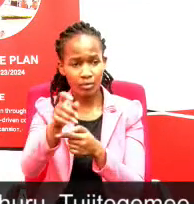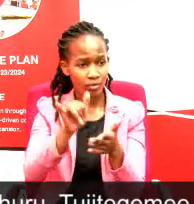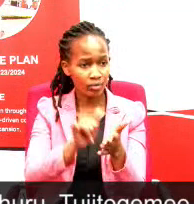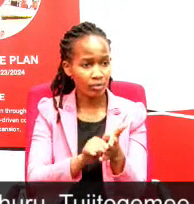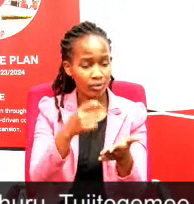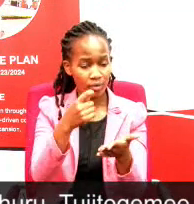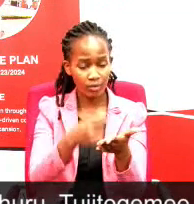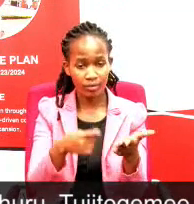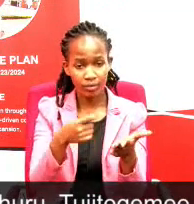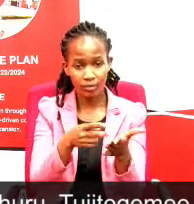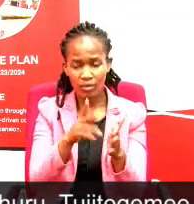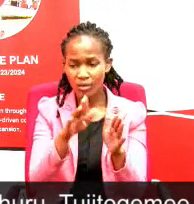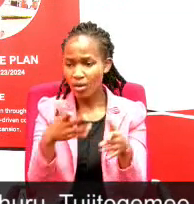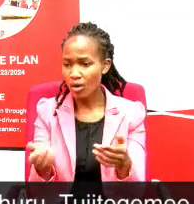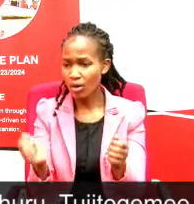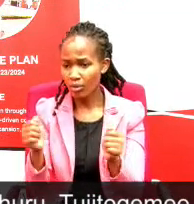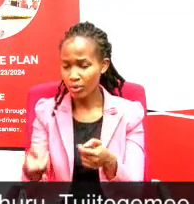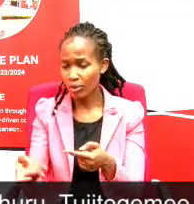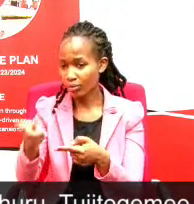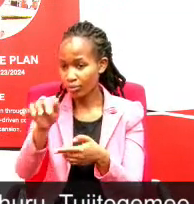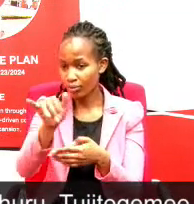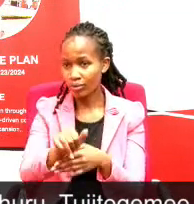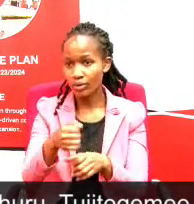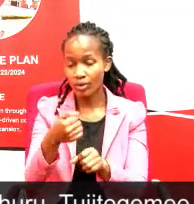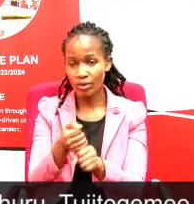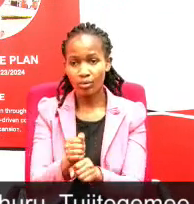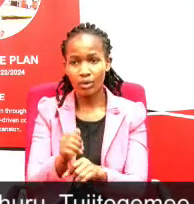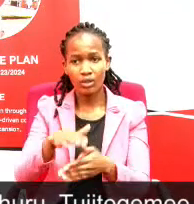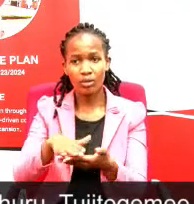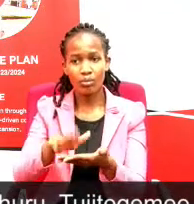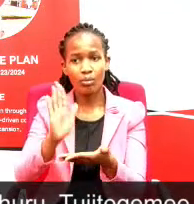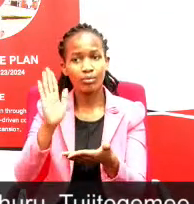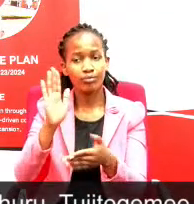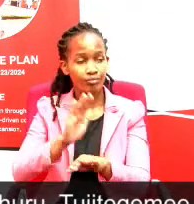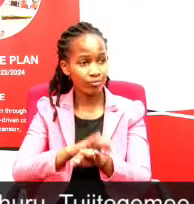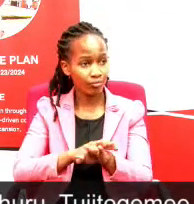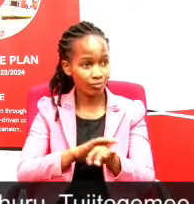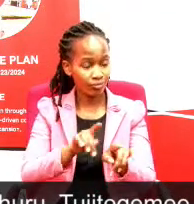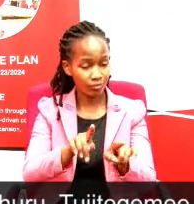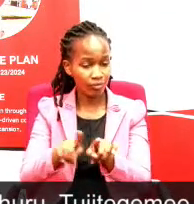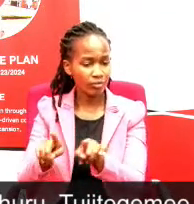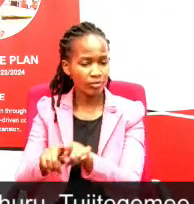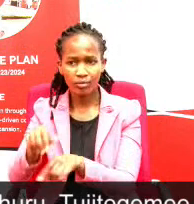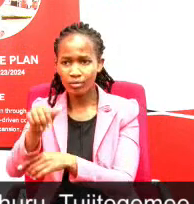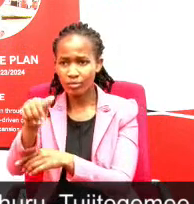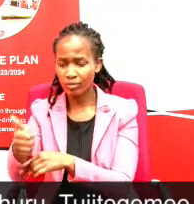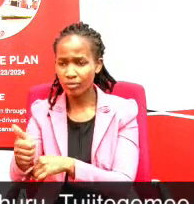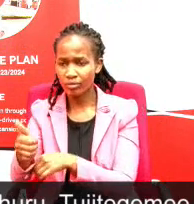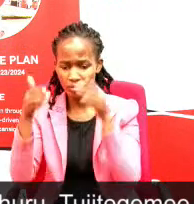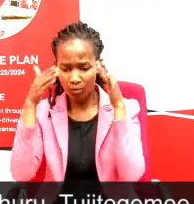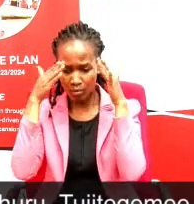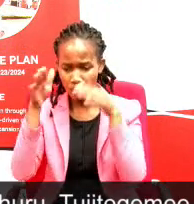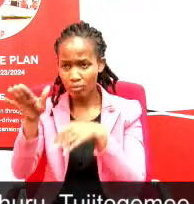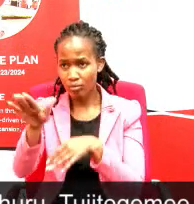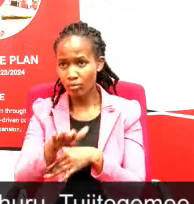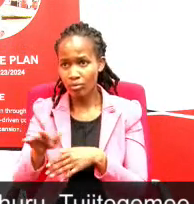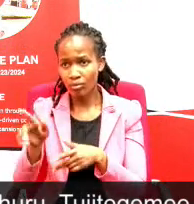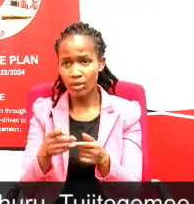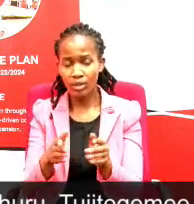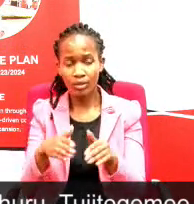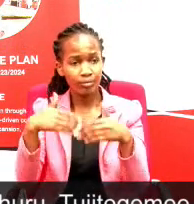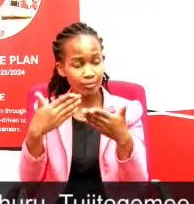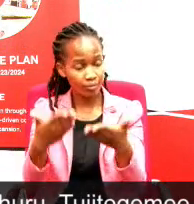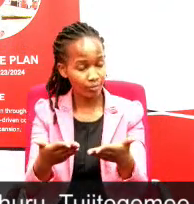tax base. How can we expand the tax base to make it more sustainable? Another key focus area was to